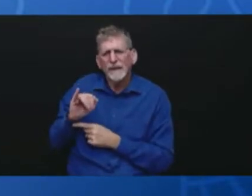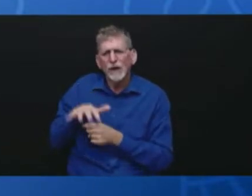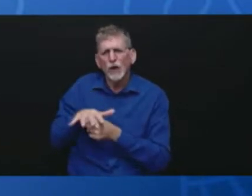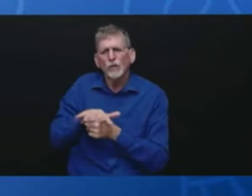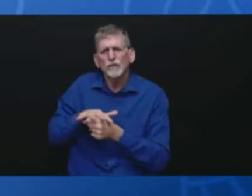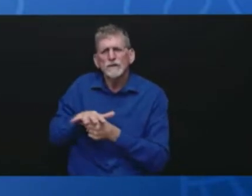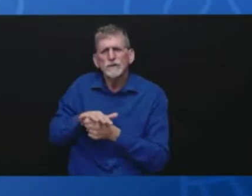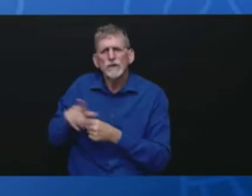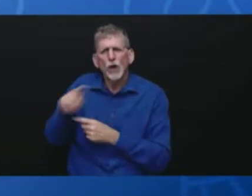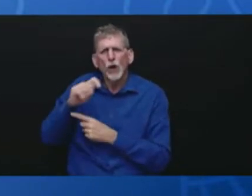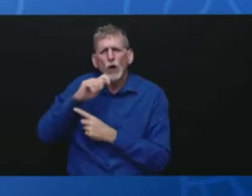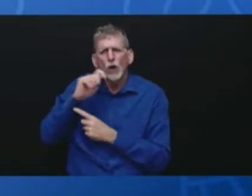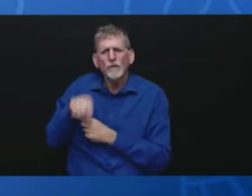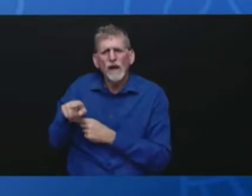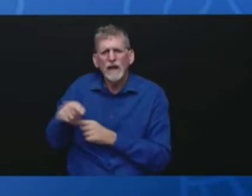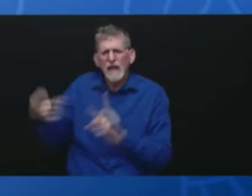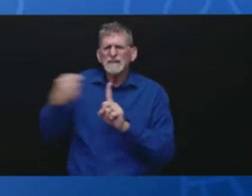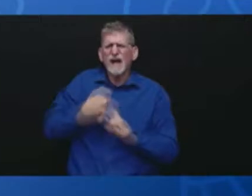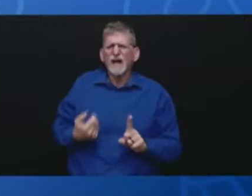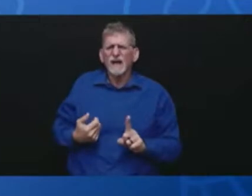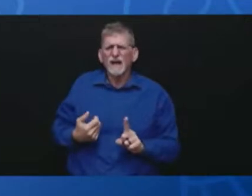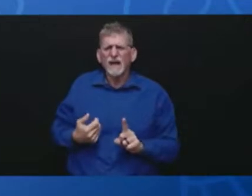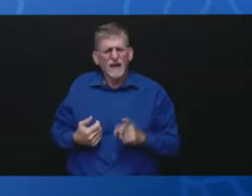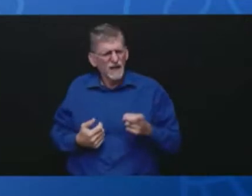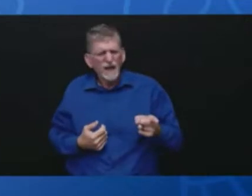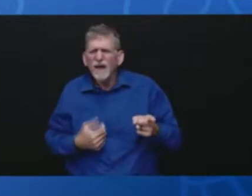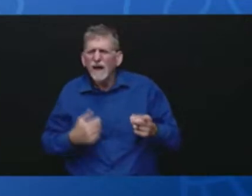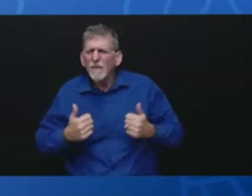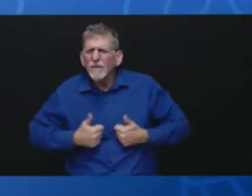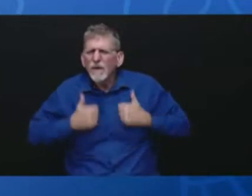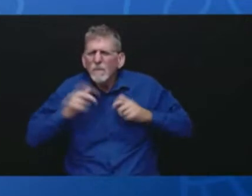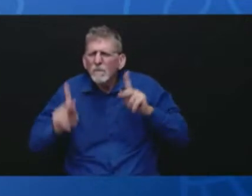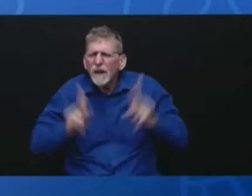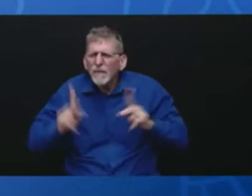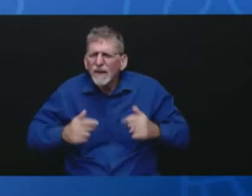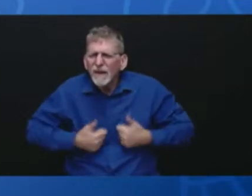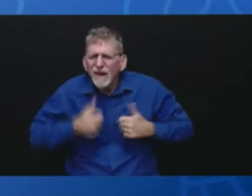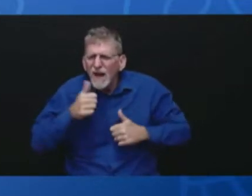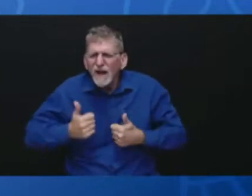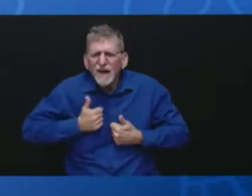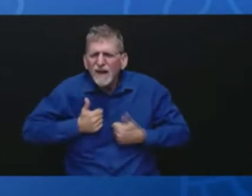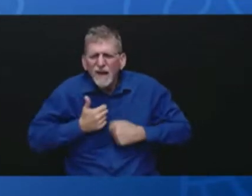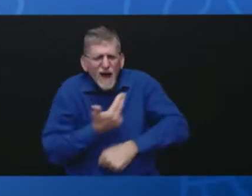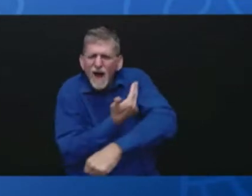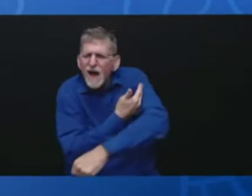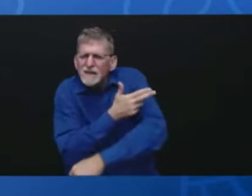hospitals. Over 90 people got injured. 17 of them are children. Any reaction to that, please?